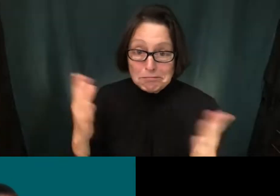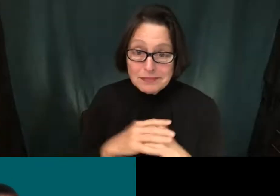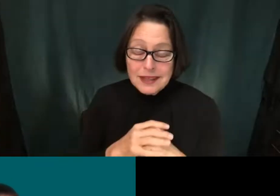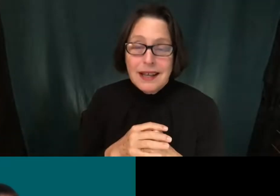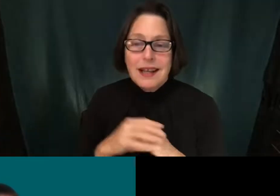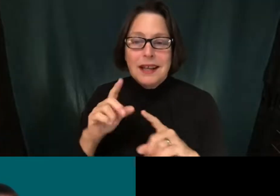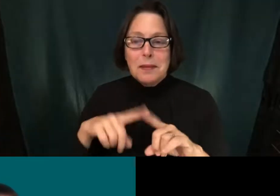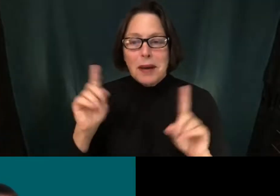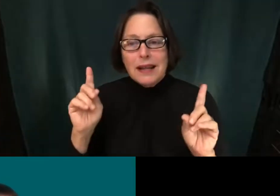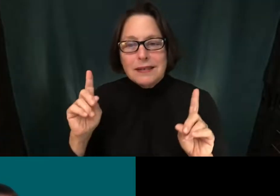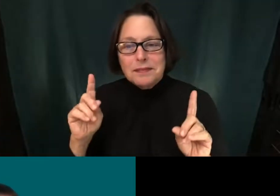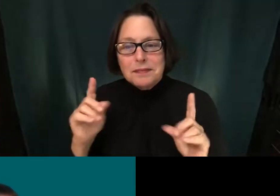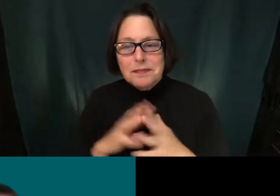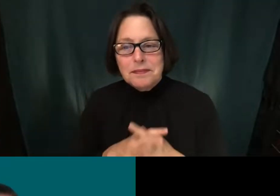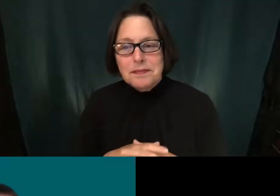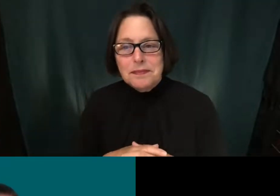that